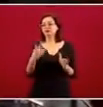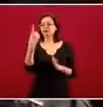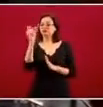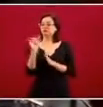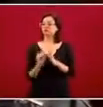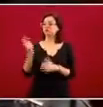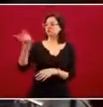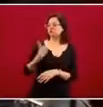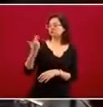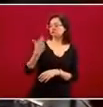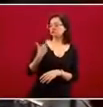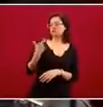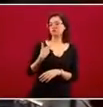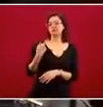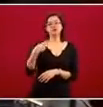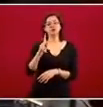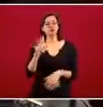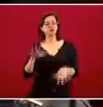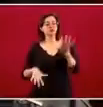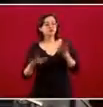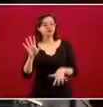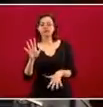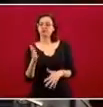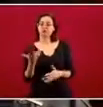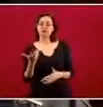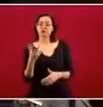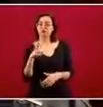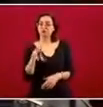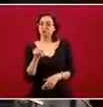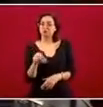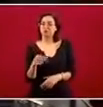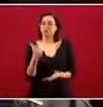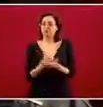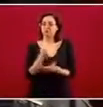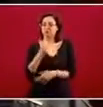And then a lot of people are complaining that you stated that they could